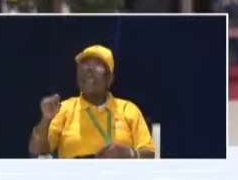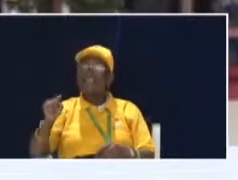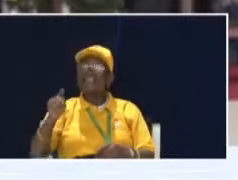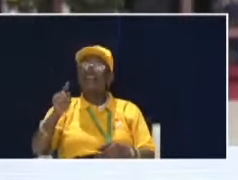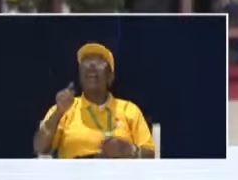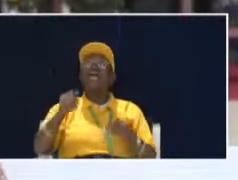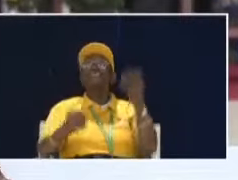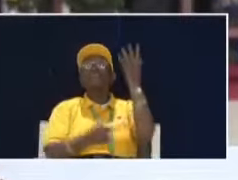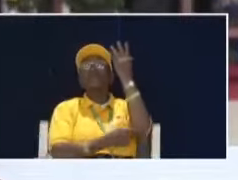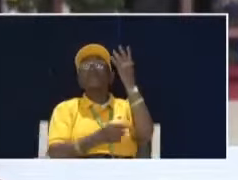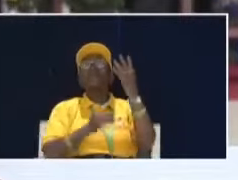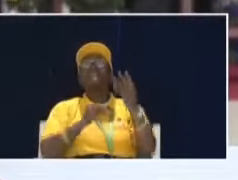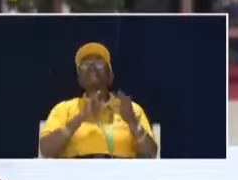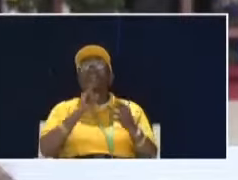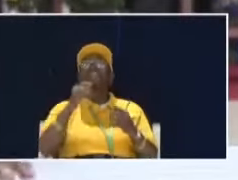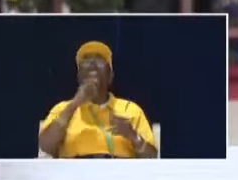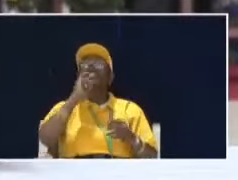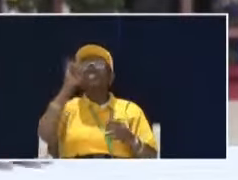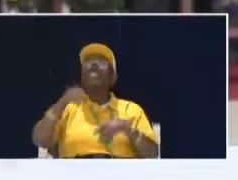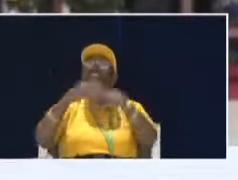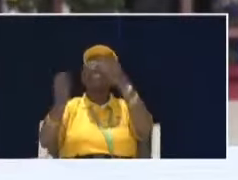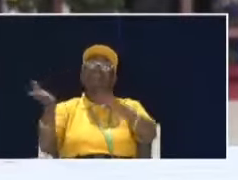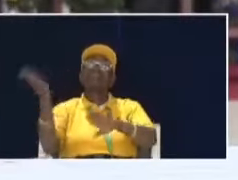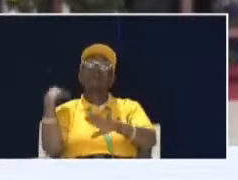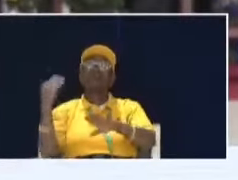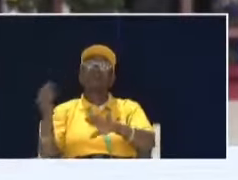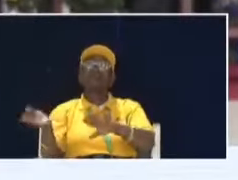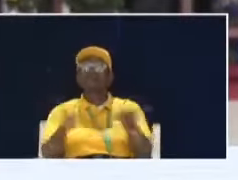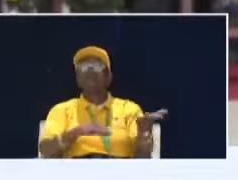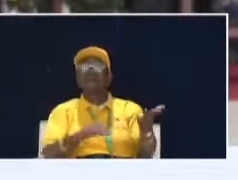So I decree to somebody else tonight,